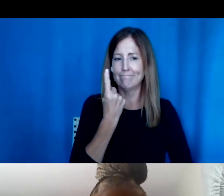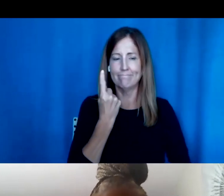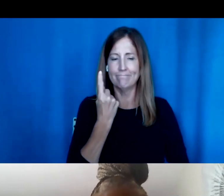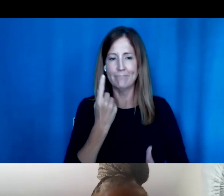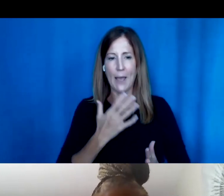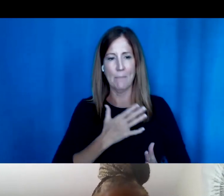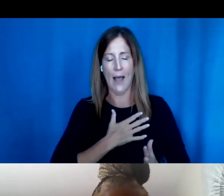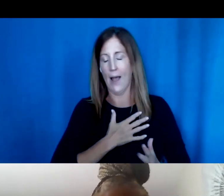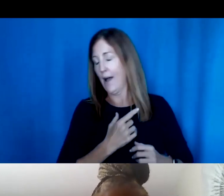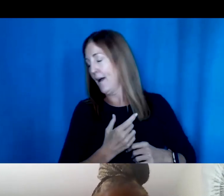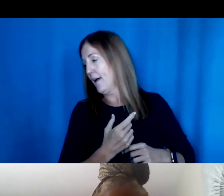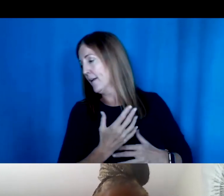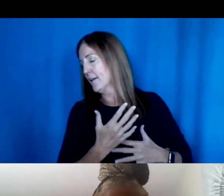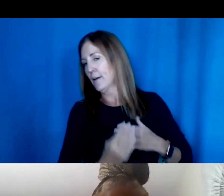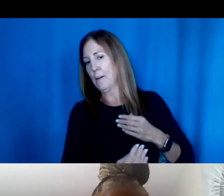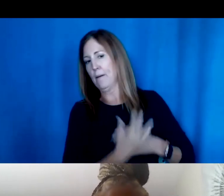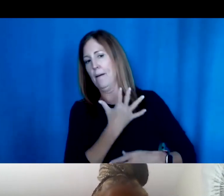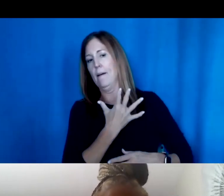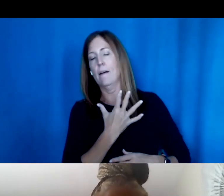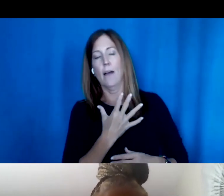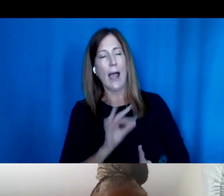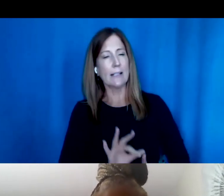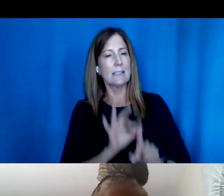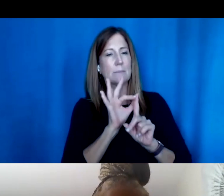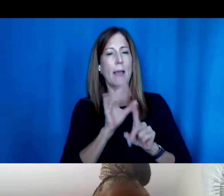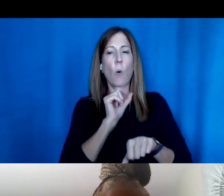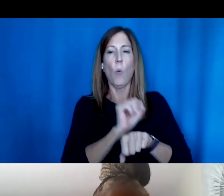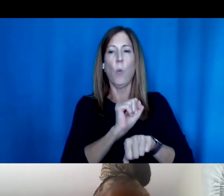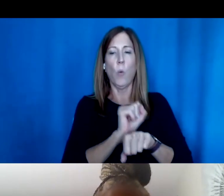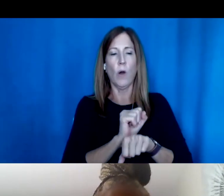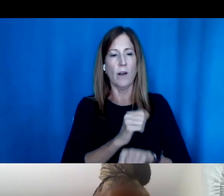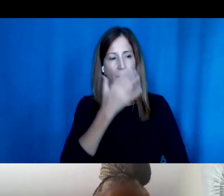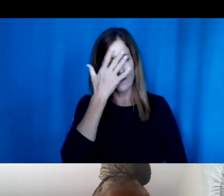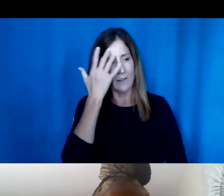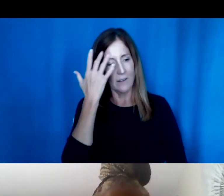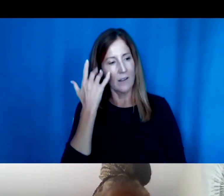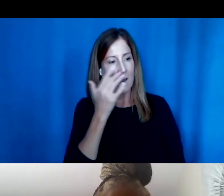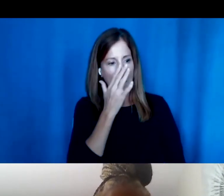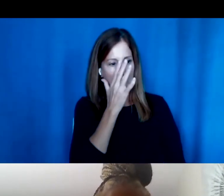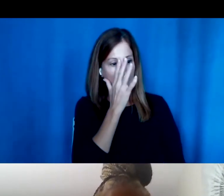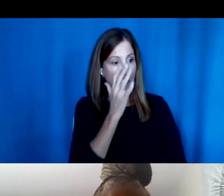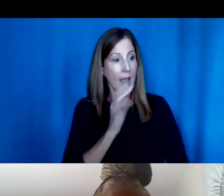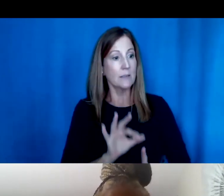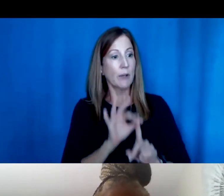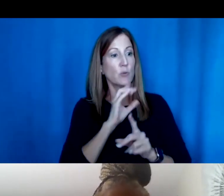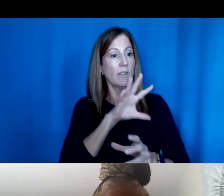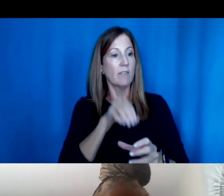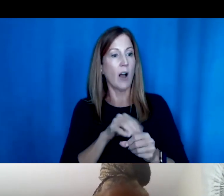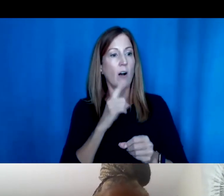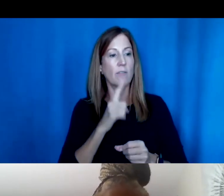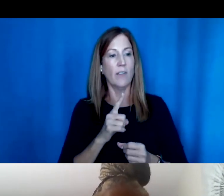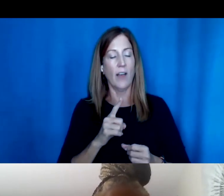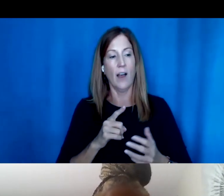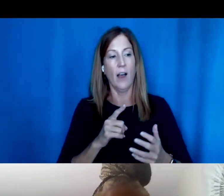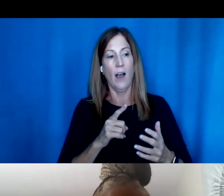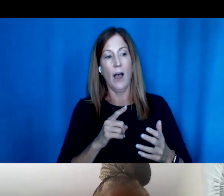impact, especially when you are a part of the hiring process and you don't want to lead them to deal with these alone, that